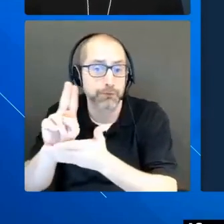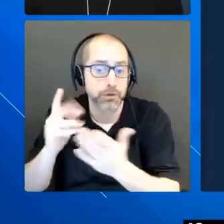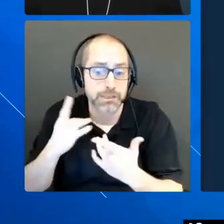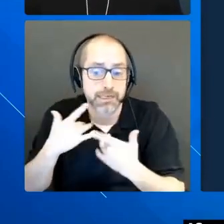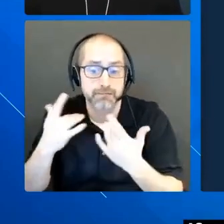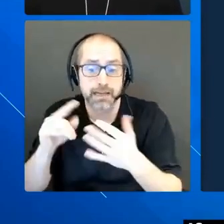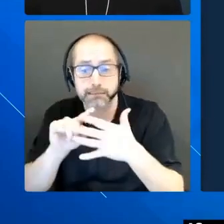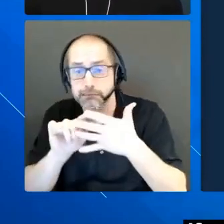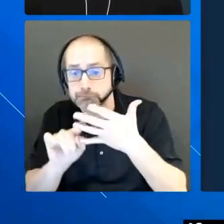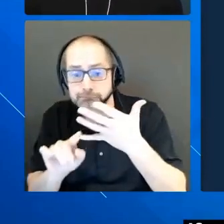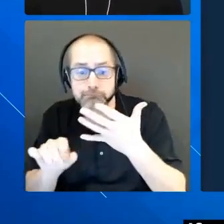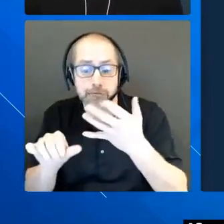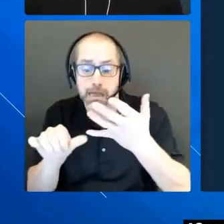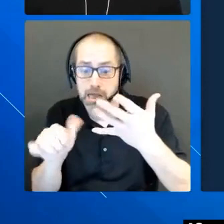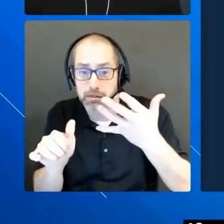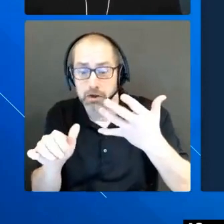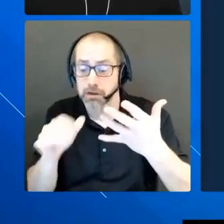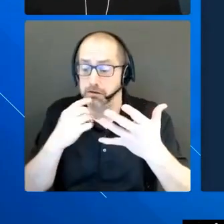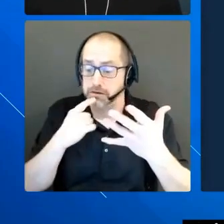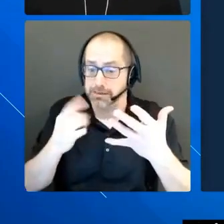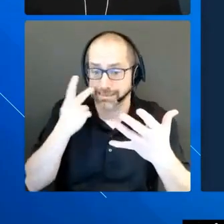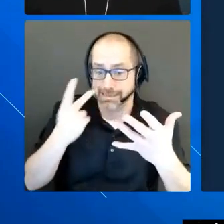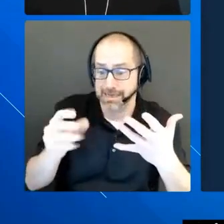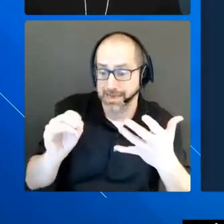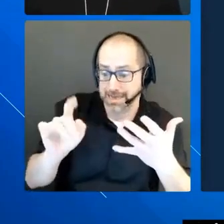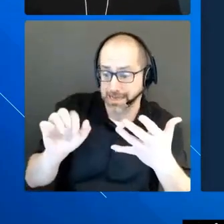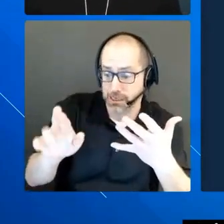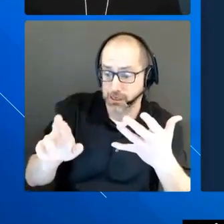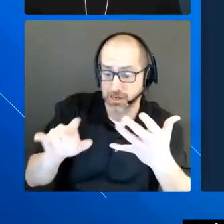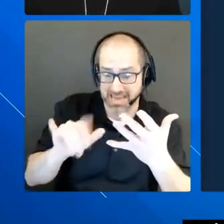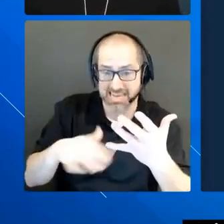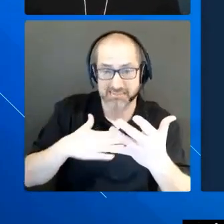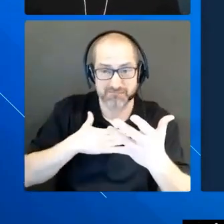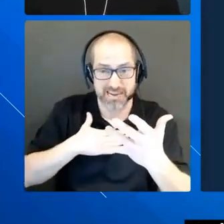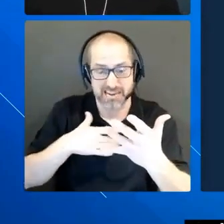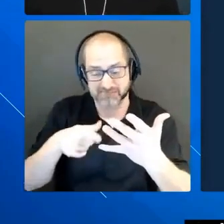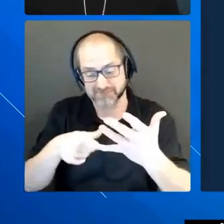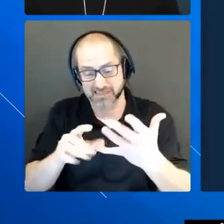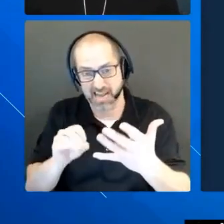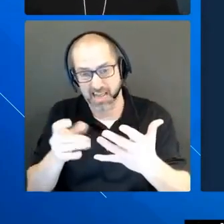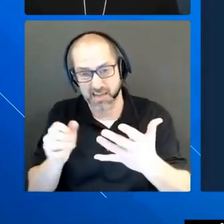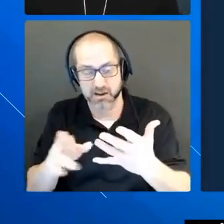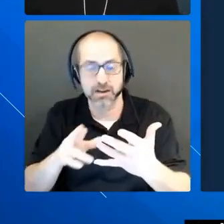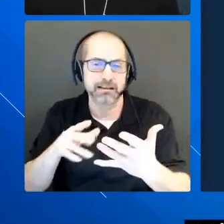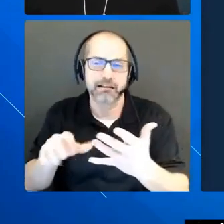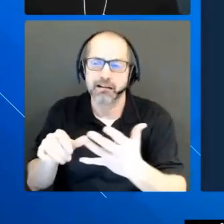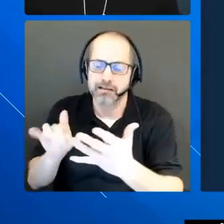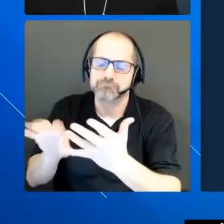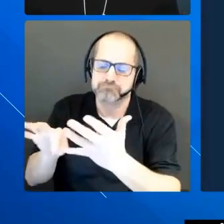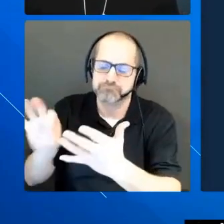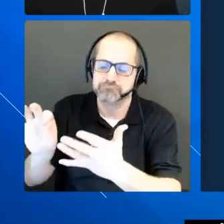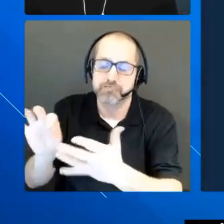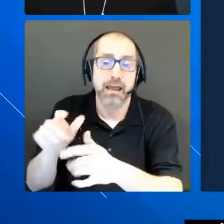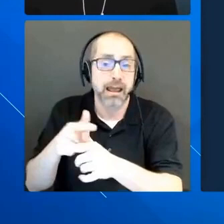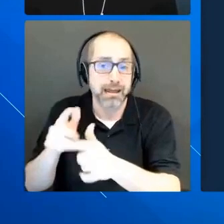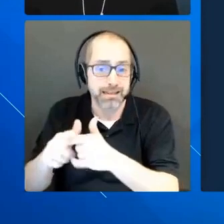other is the best answer for you, please go into the chat and just let us know what organization you're from and which department that you